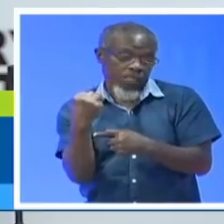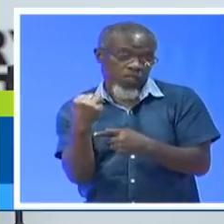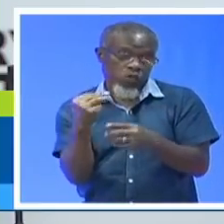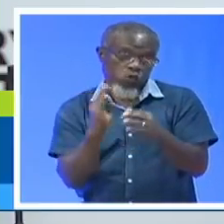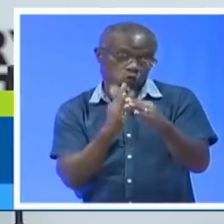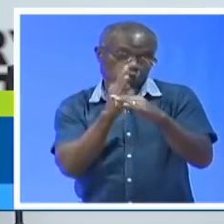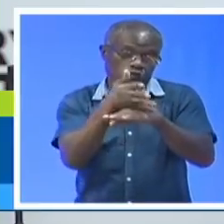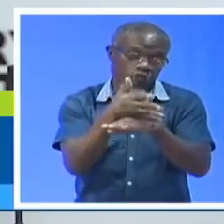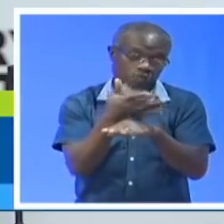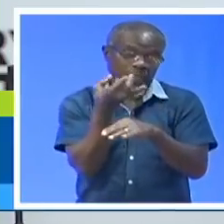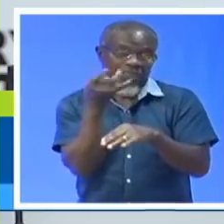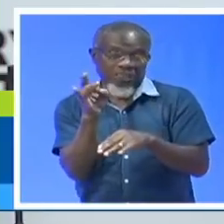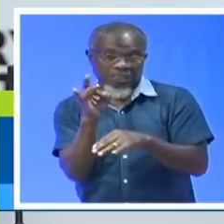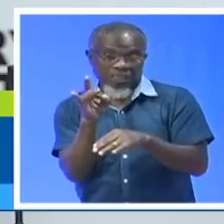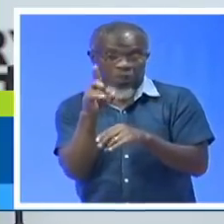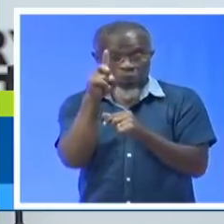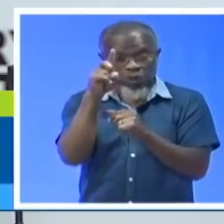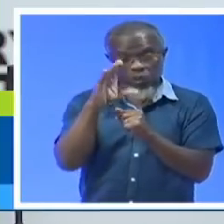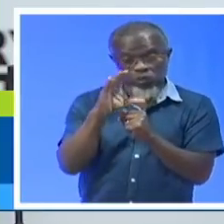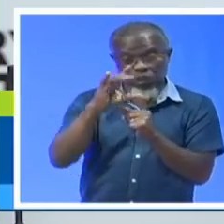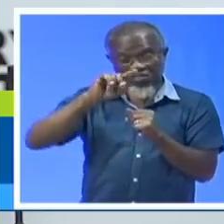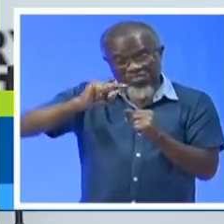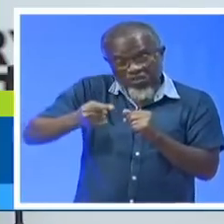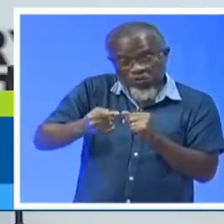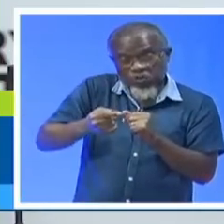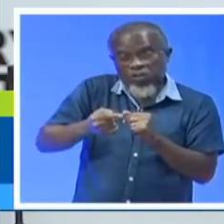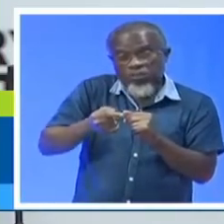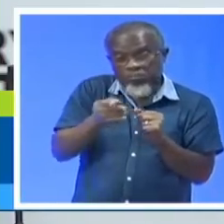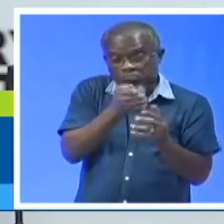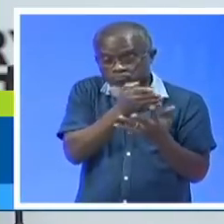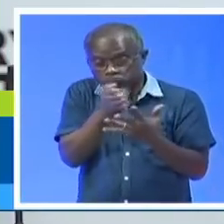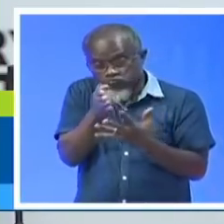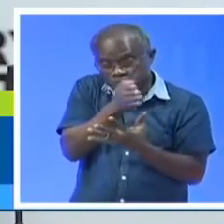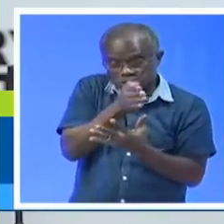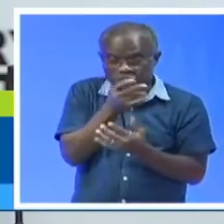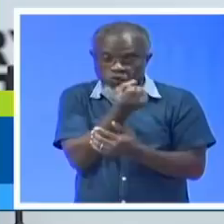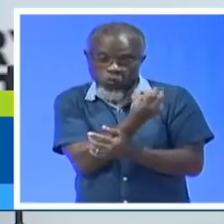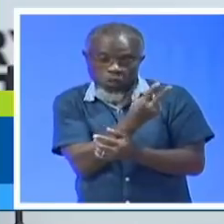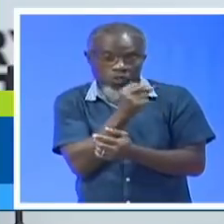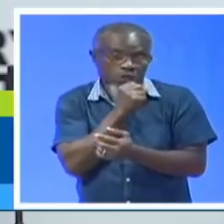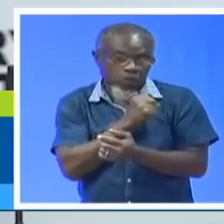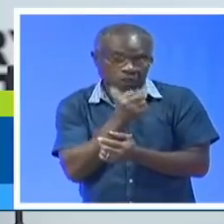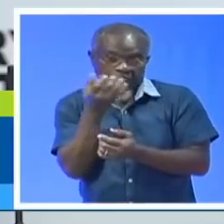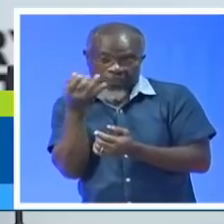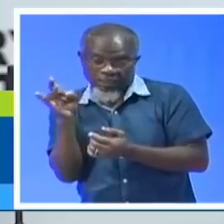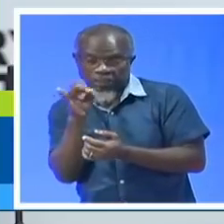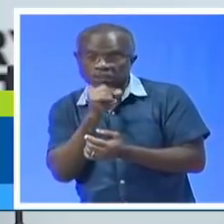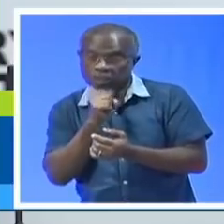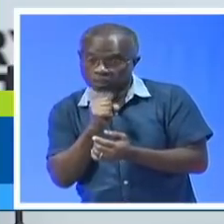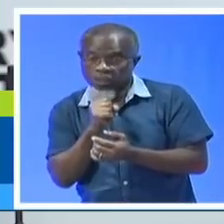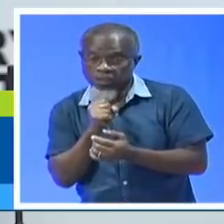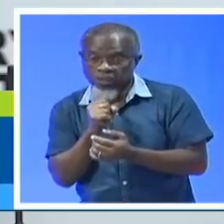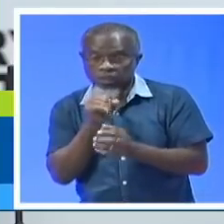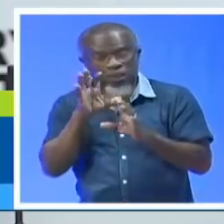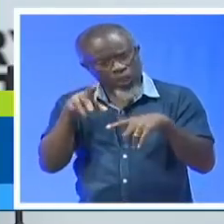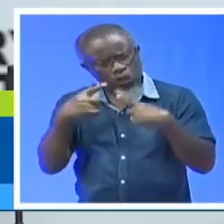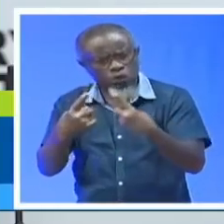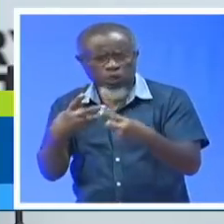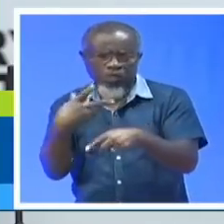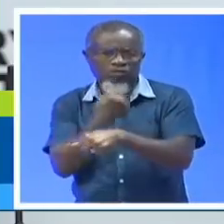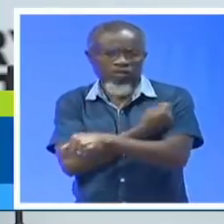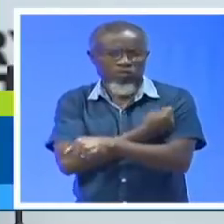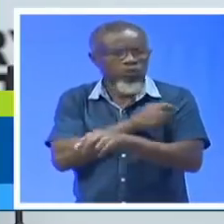and 100,000 between 12 and 18. We need to get much more of